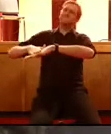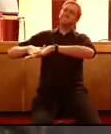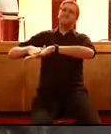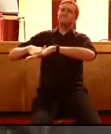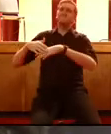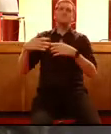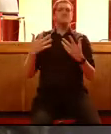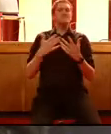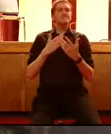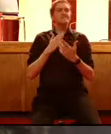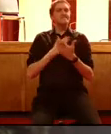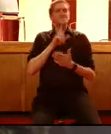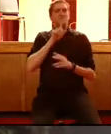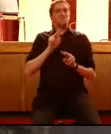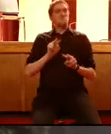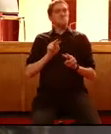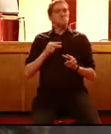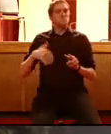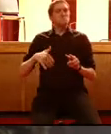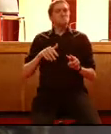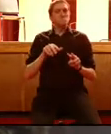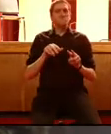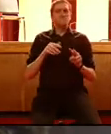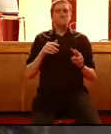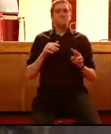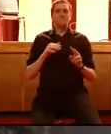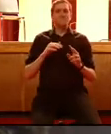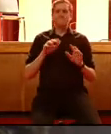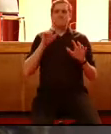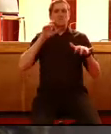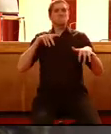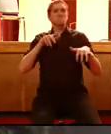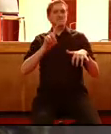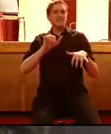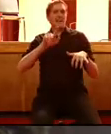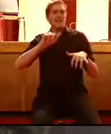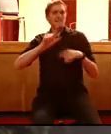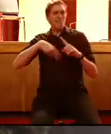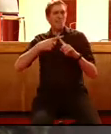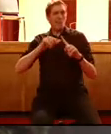There's some very alarming data when it comes to that kind of stuff,